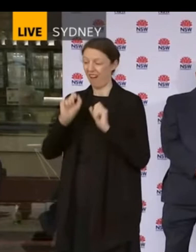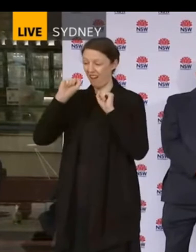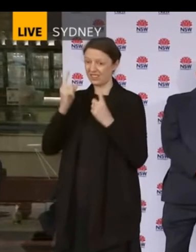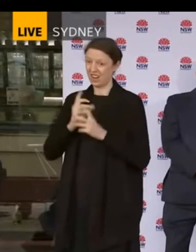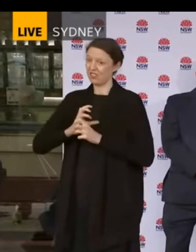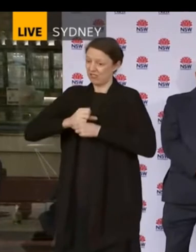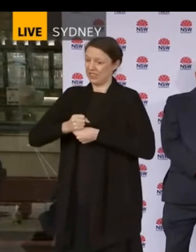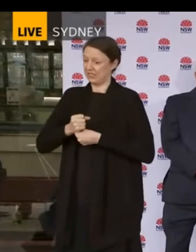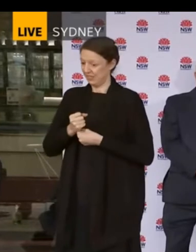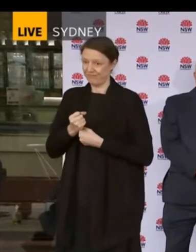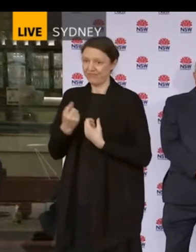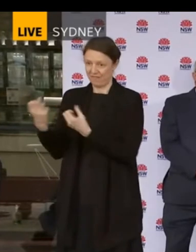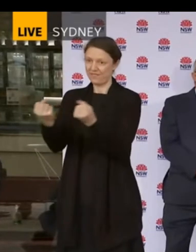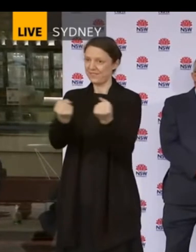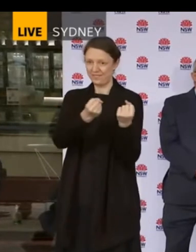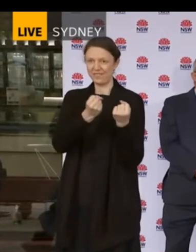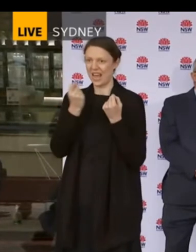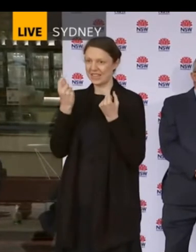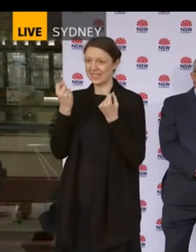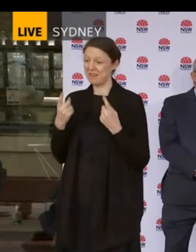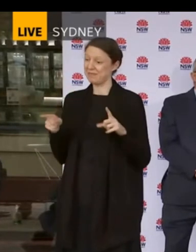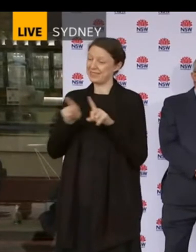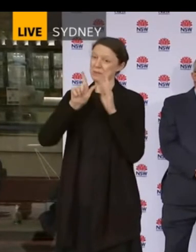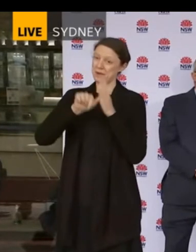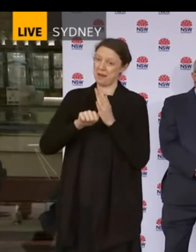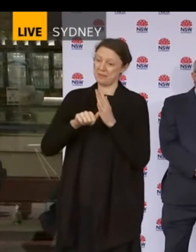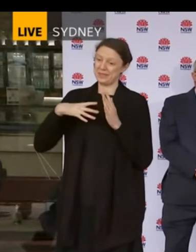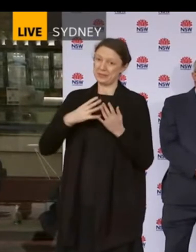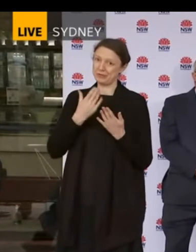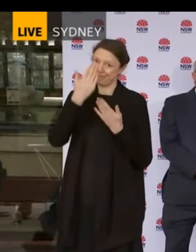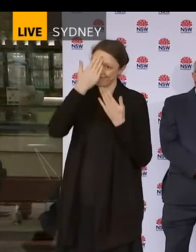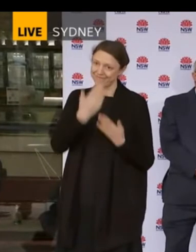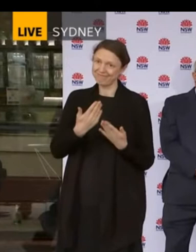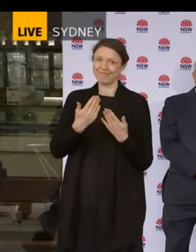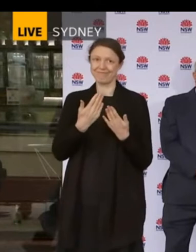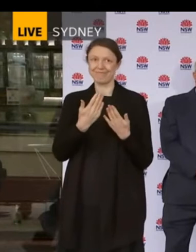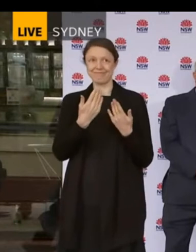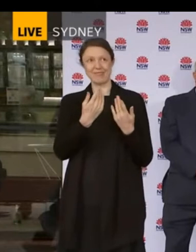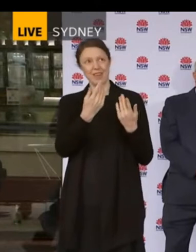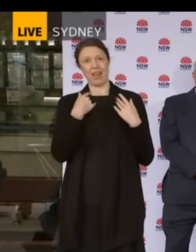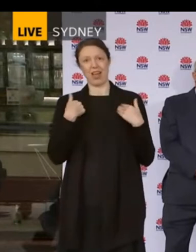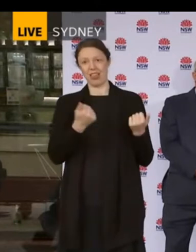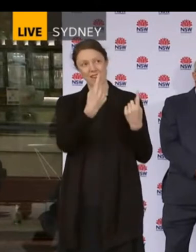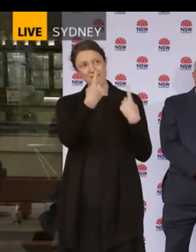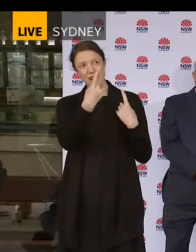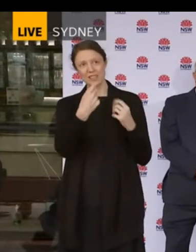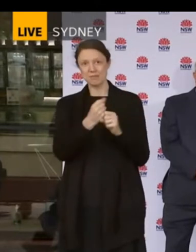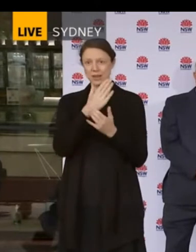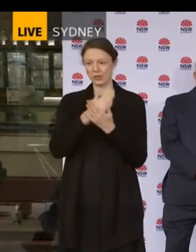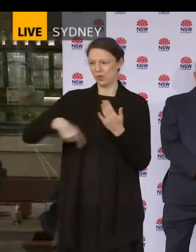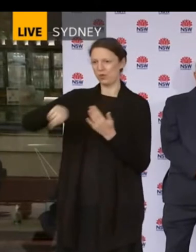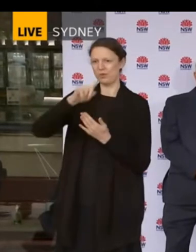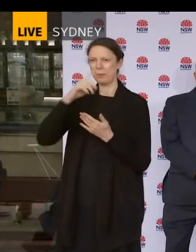important it is for all of us to respect the health orders to keep the community safe. I also, again, wanted to thank the Minister for Health and also Deputy Commissioner